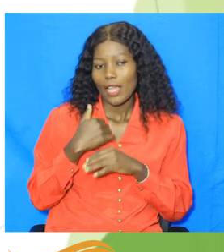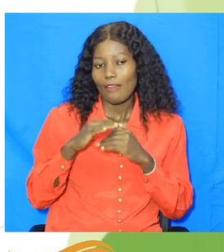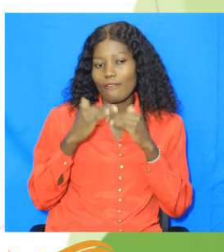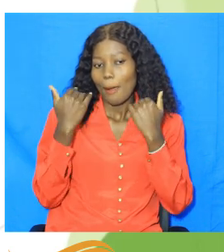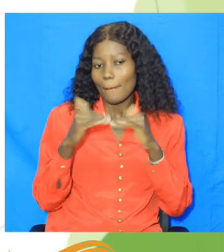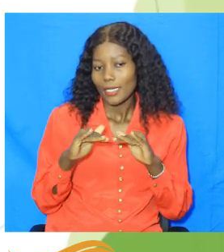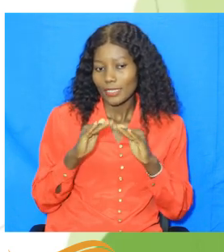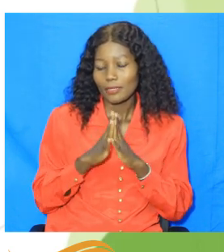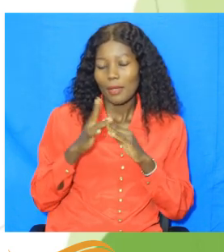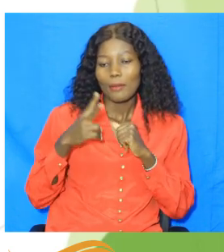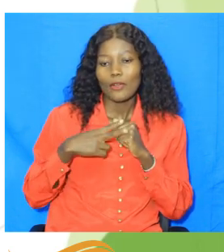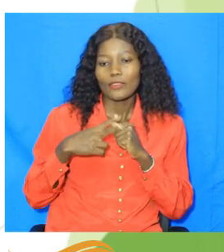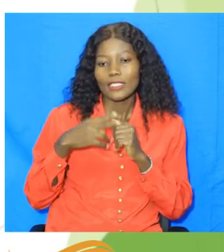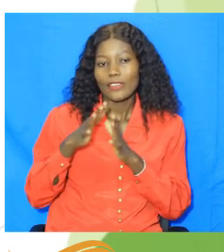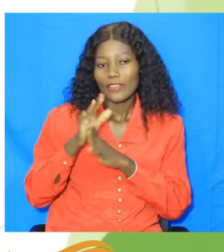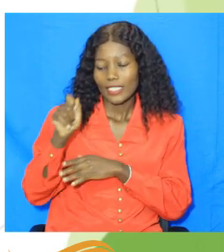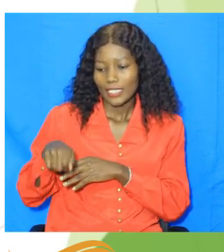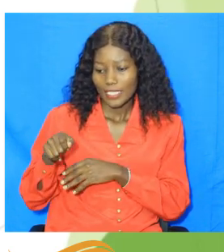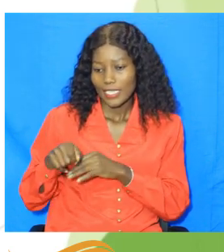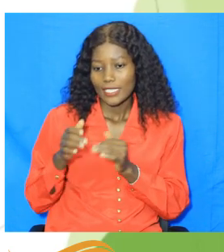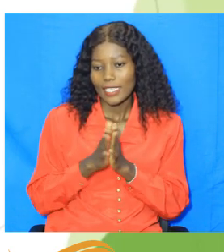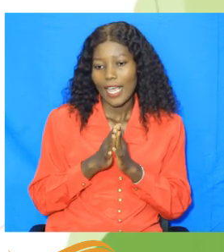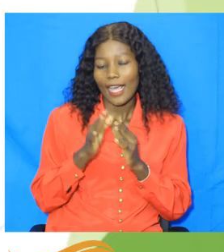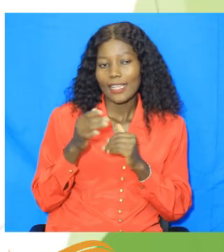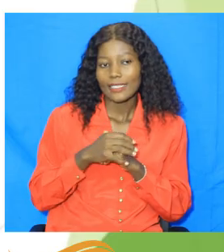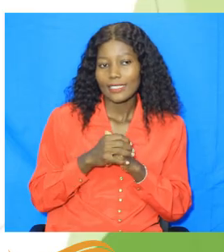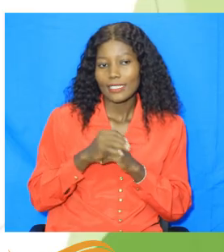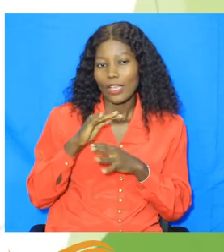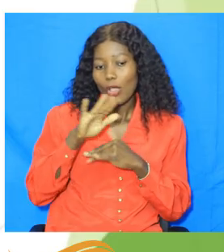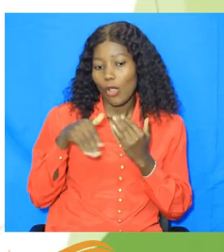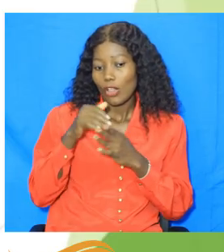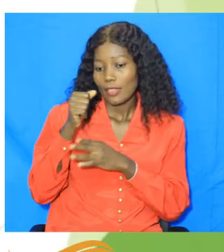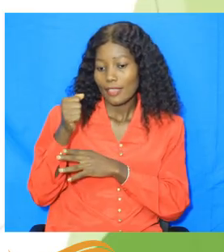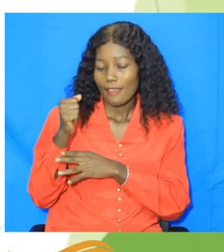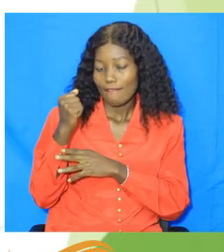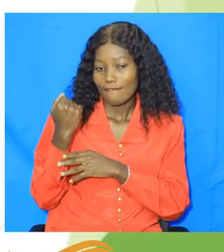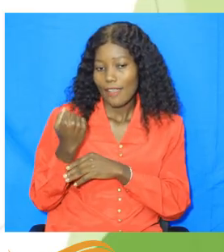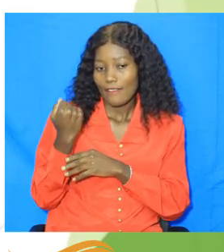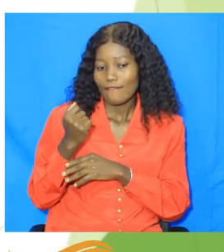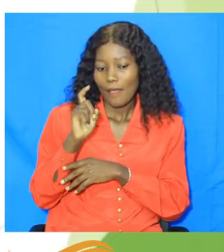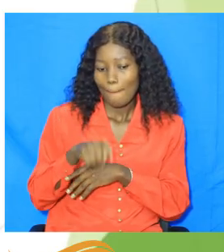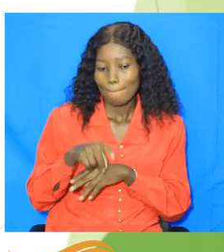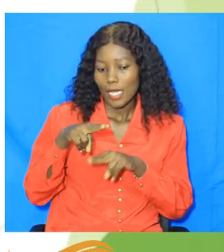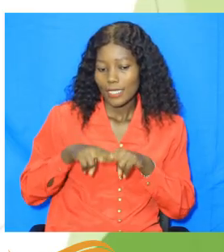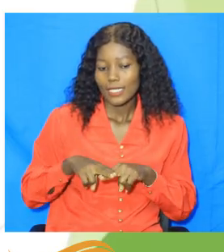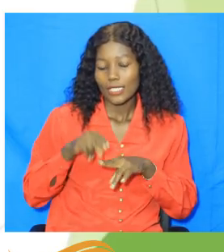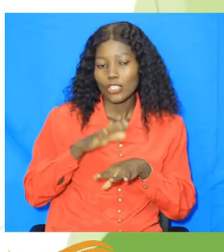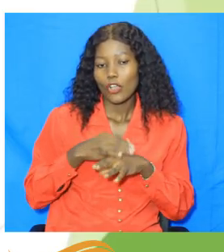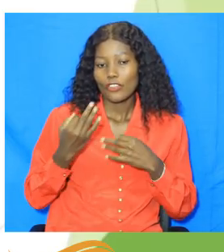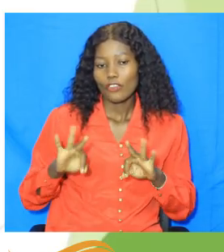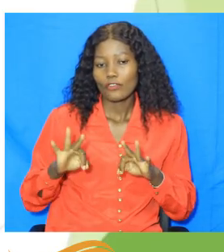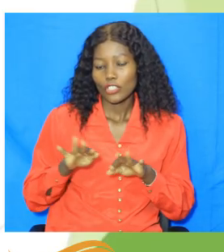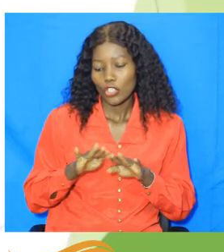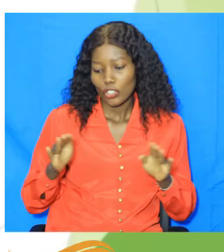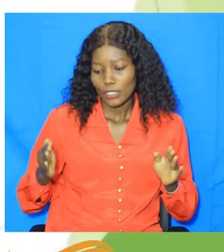of 7 judges, and the judges, they have to sit at the official table. So the judges